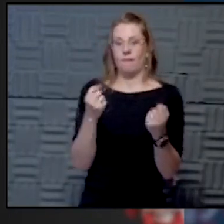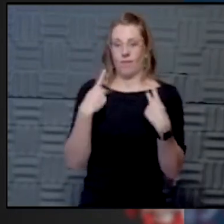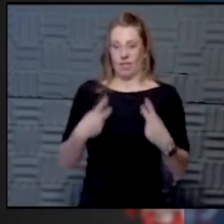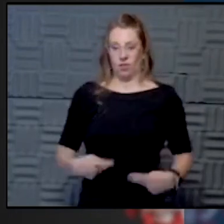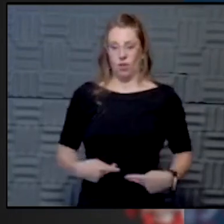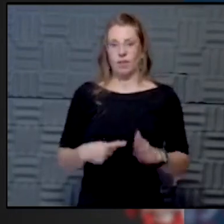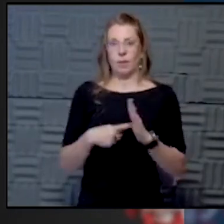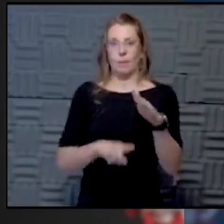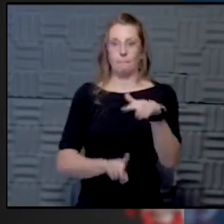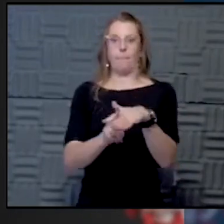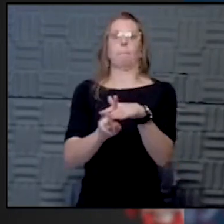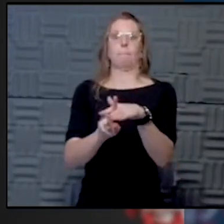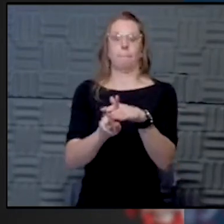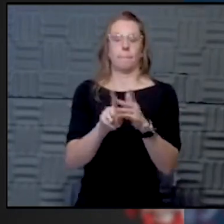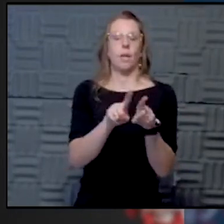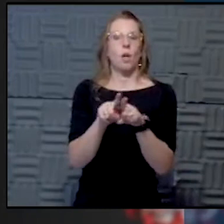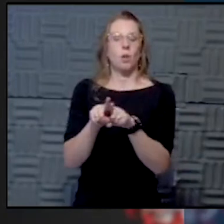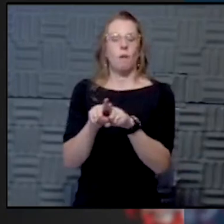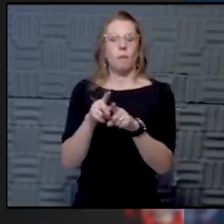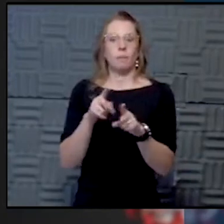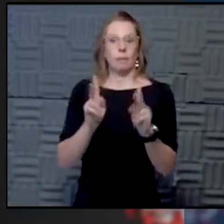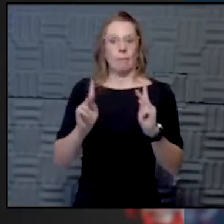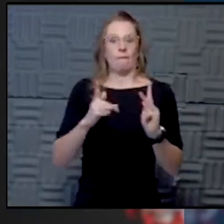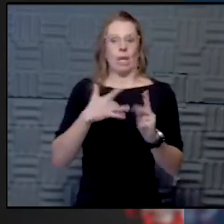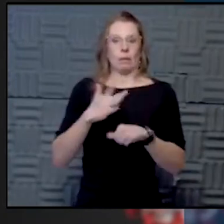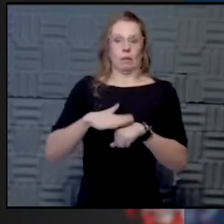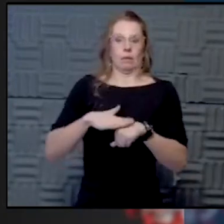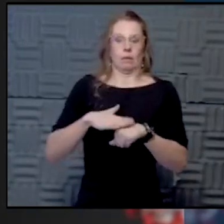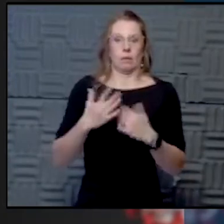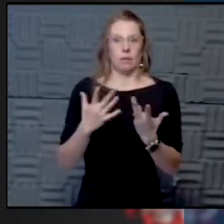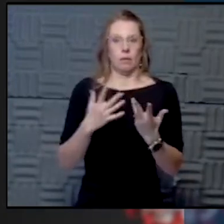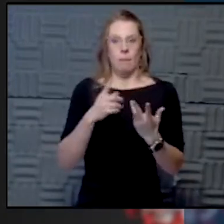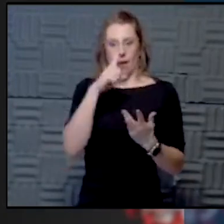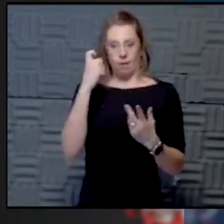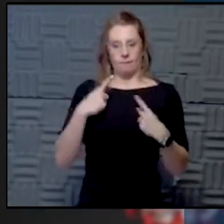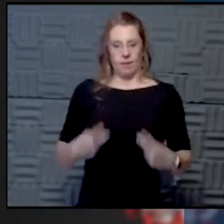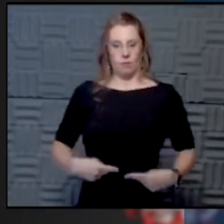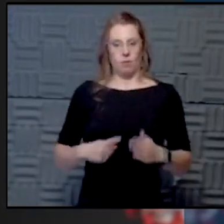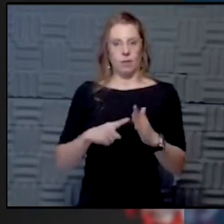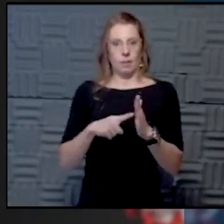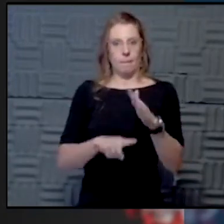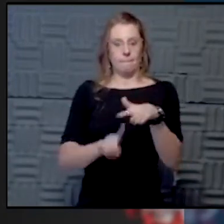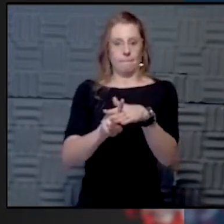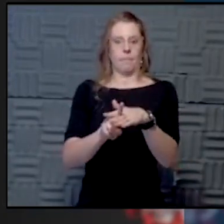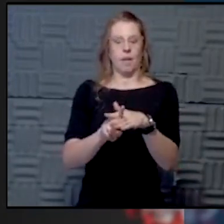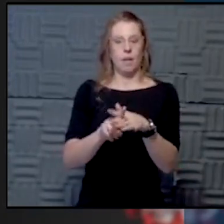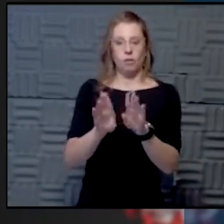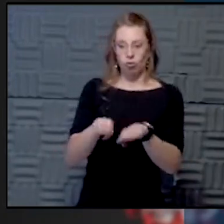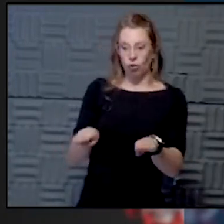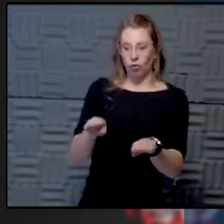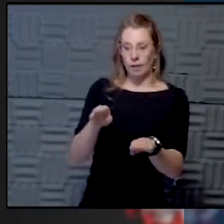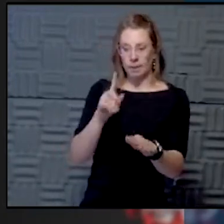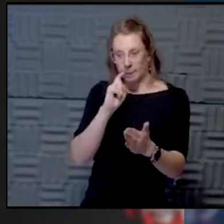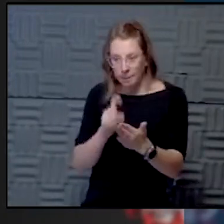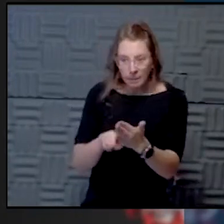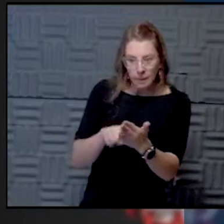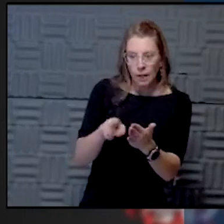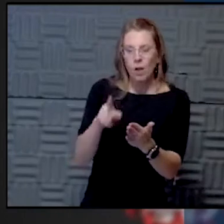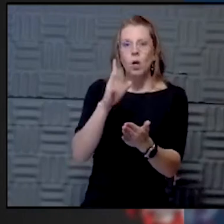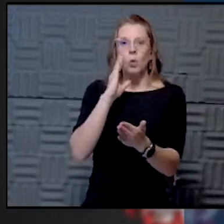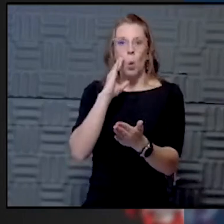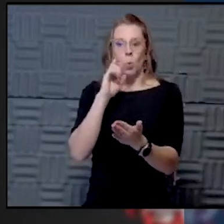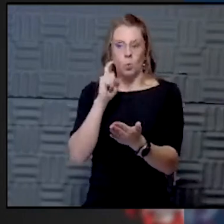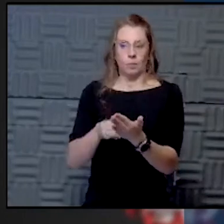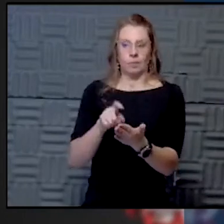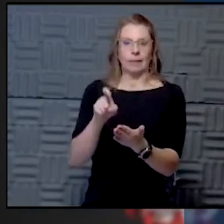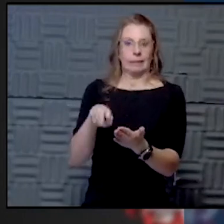many cases, and cause for alarm. They'll offer signs to watch for that your child needs help and tips for keeping our youngest